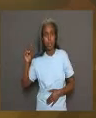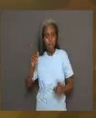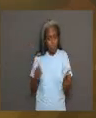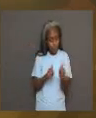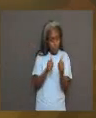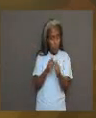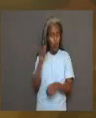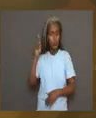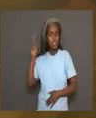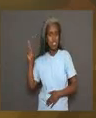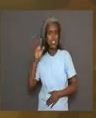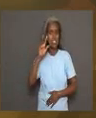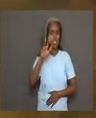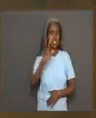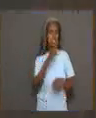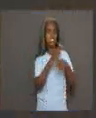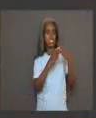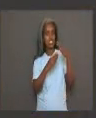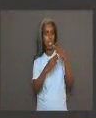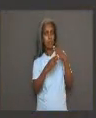follow these 3 steps.